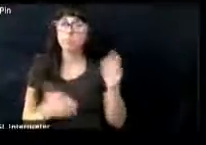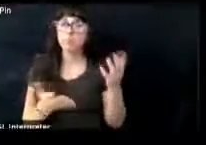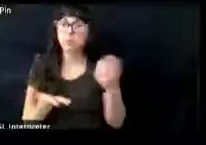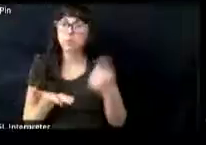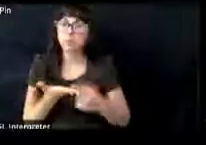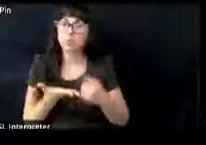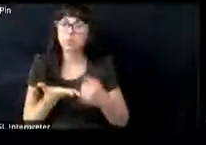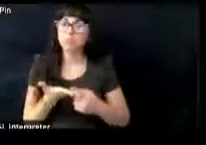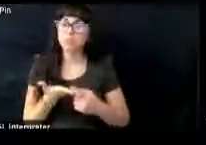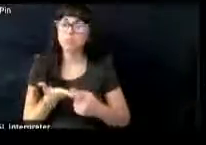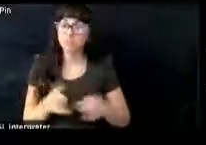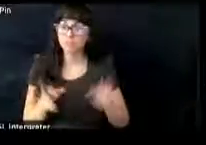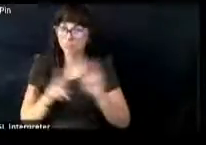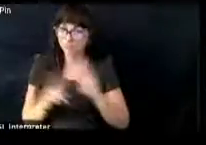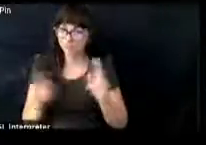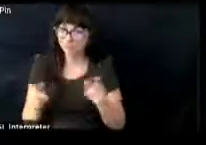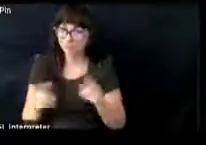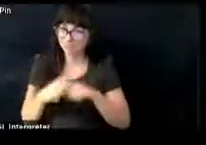yours.